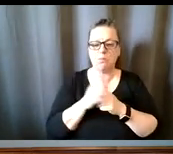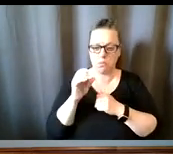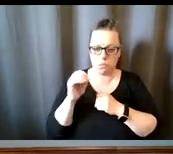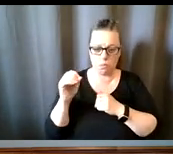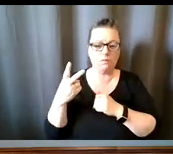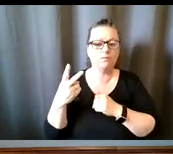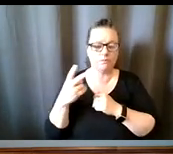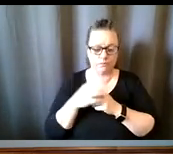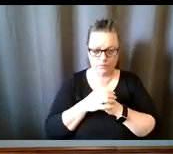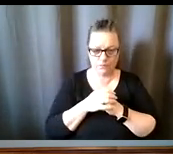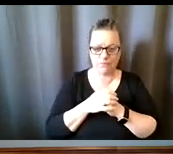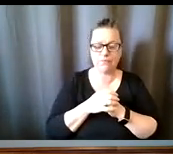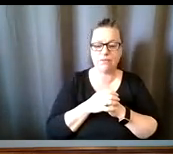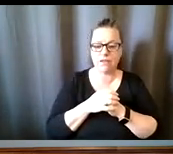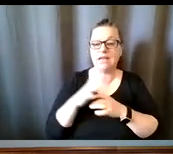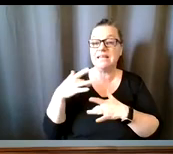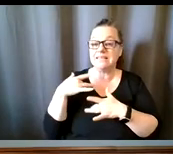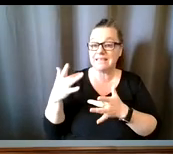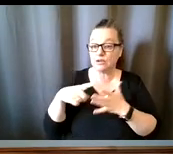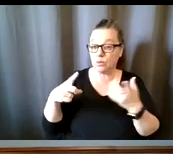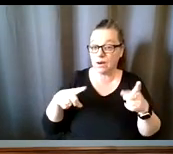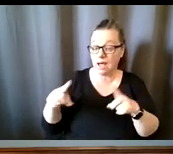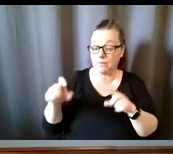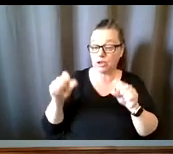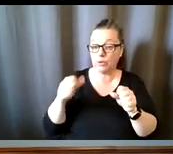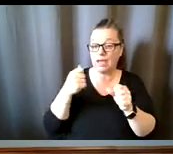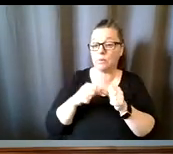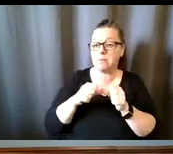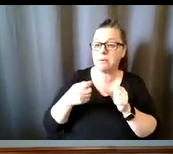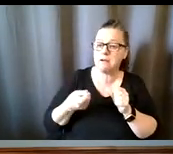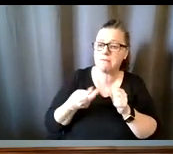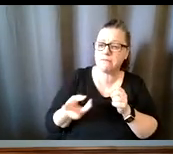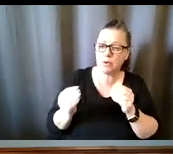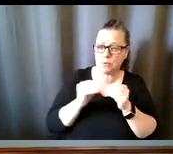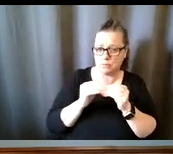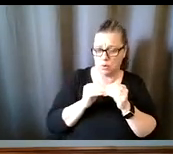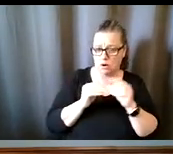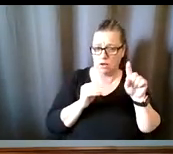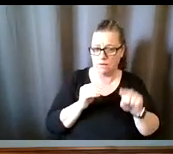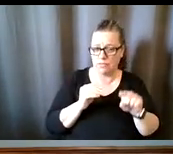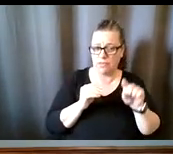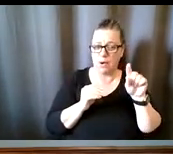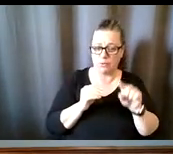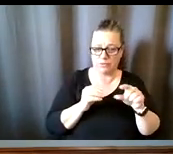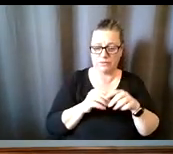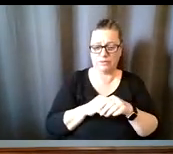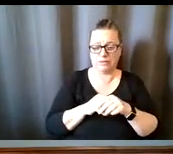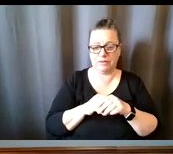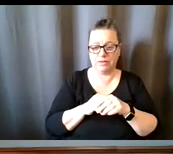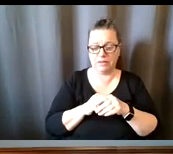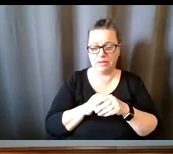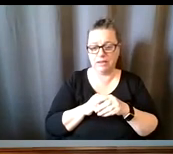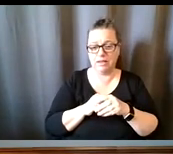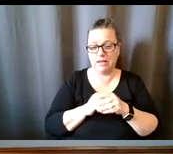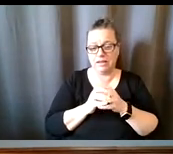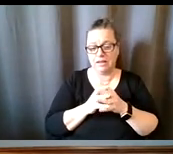2. Typically what happens is you can actually remember a few more of those items. Was there a gorilla? No, there was not. All